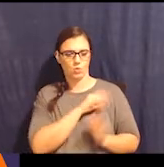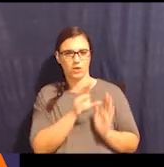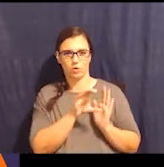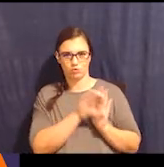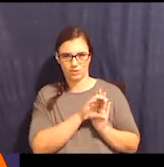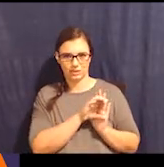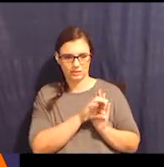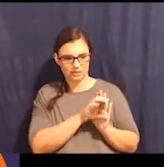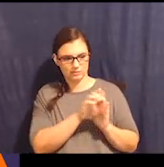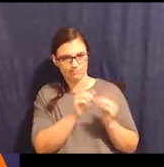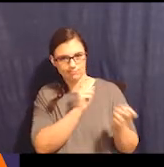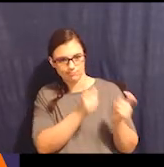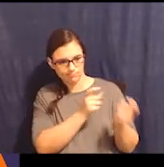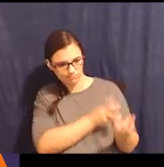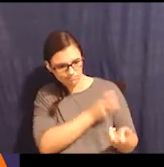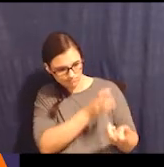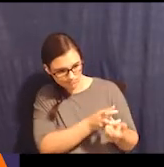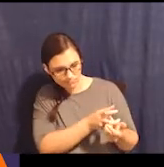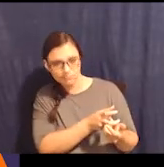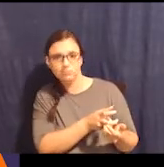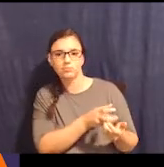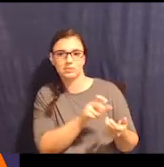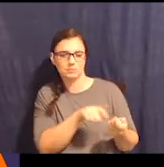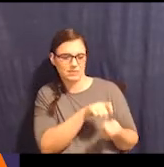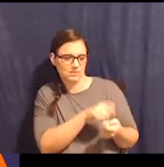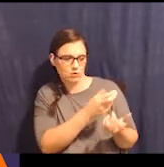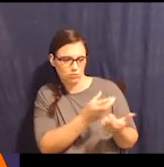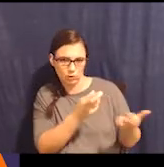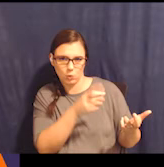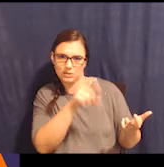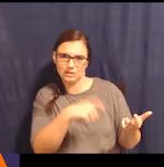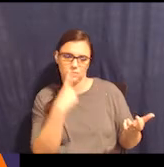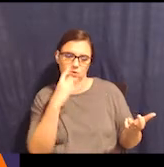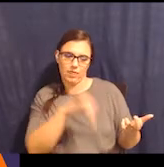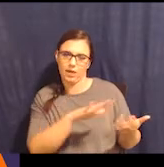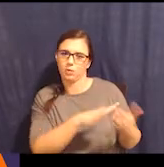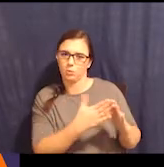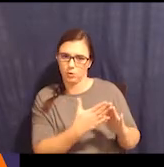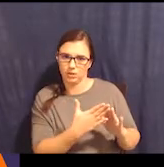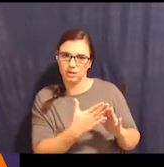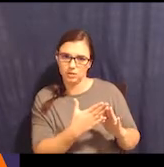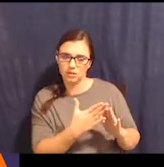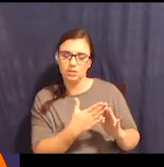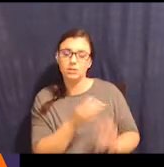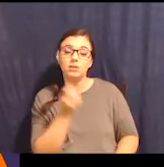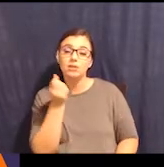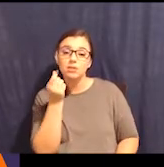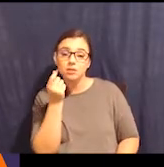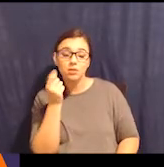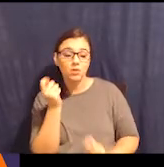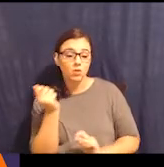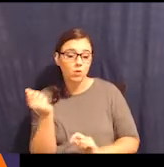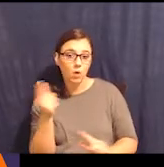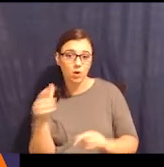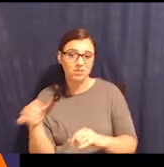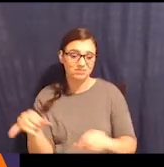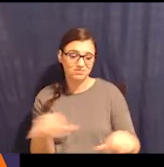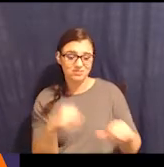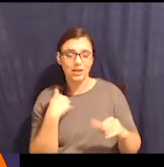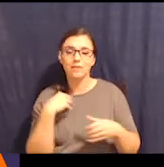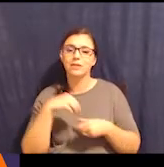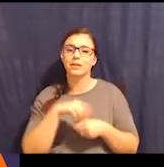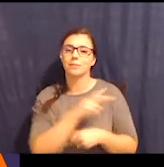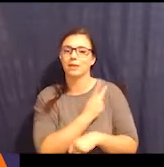particular community. However, they all provide inpatient services, outpatient services,